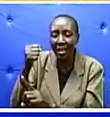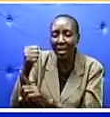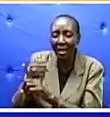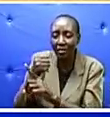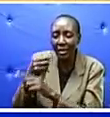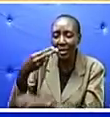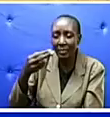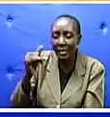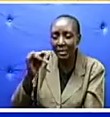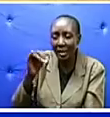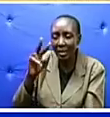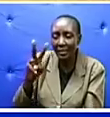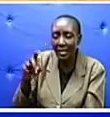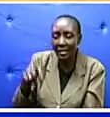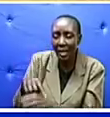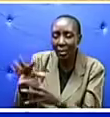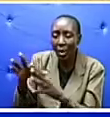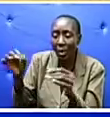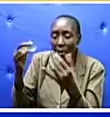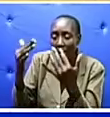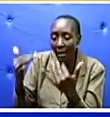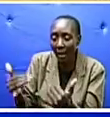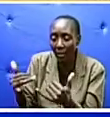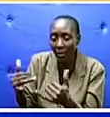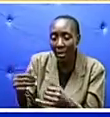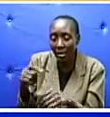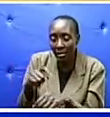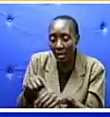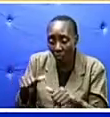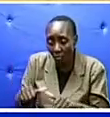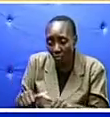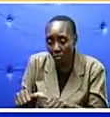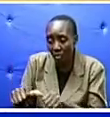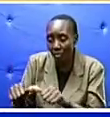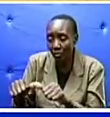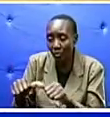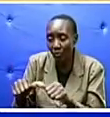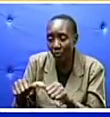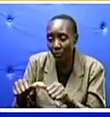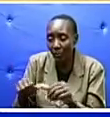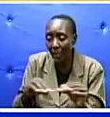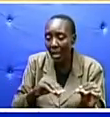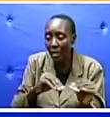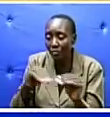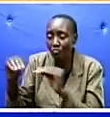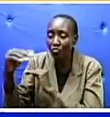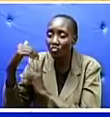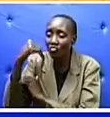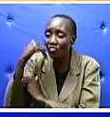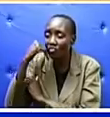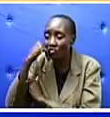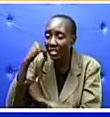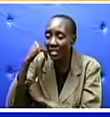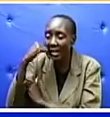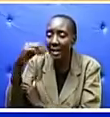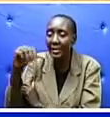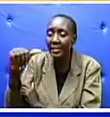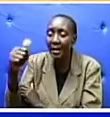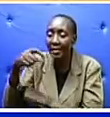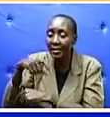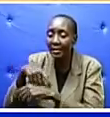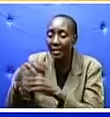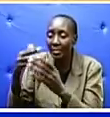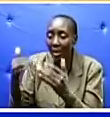Now it's time as we continue, as we shift to other chronic diseases, it's time now